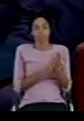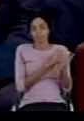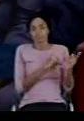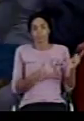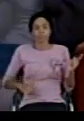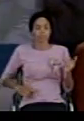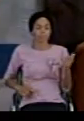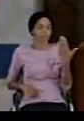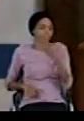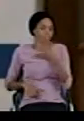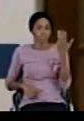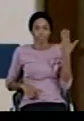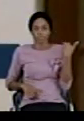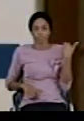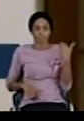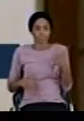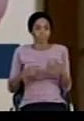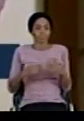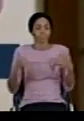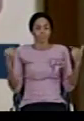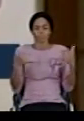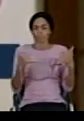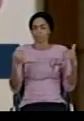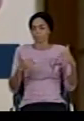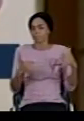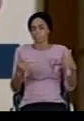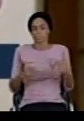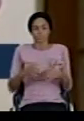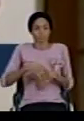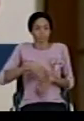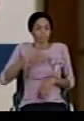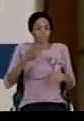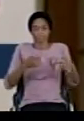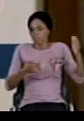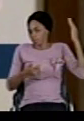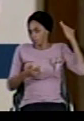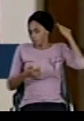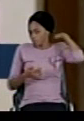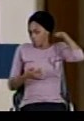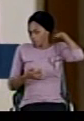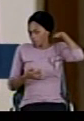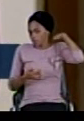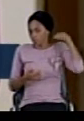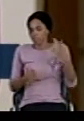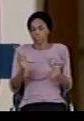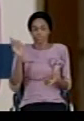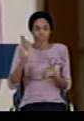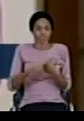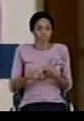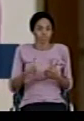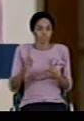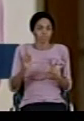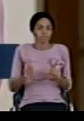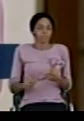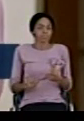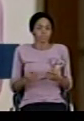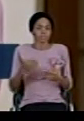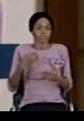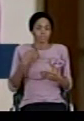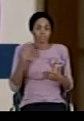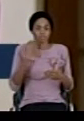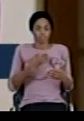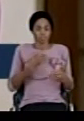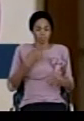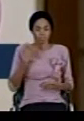There was this pain I used to feel from the back of my chest down to my front